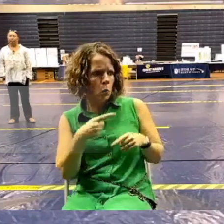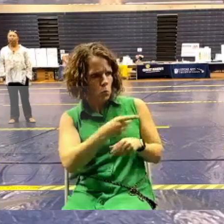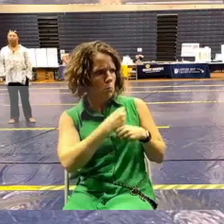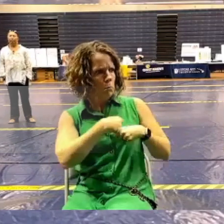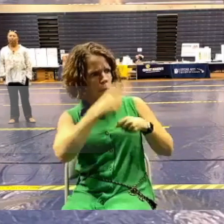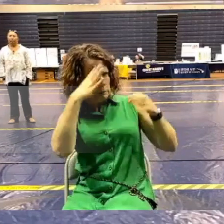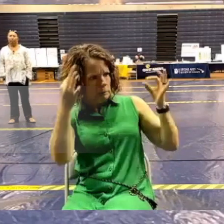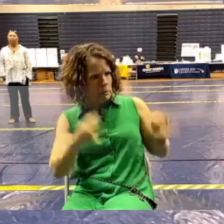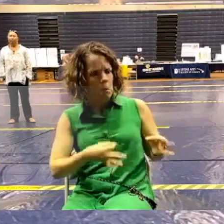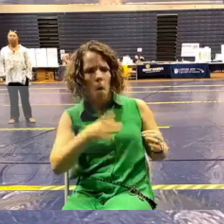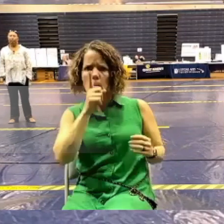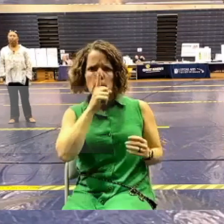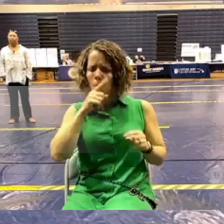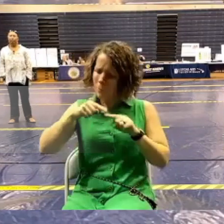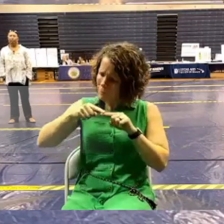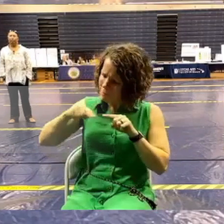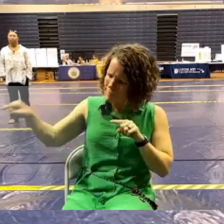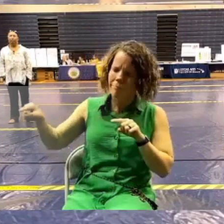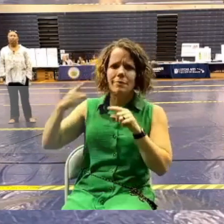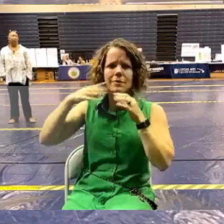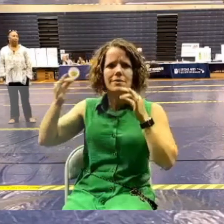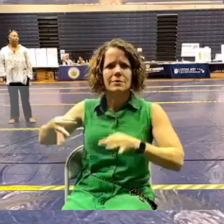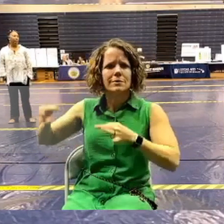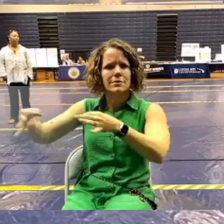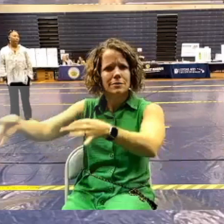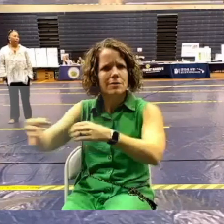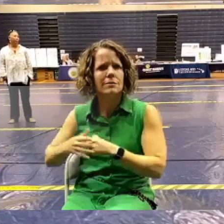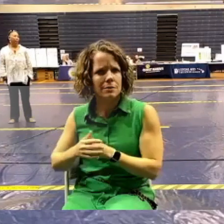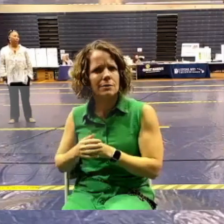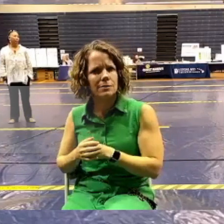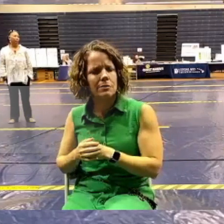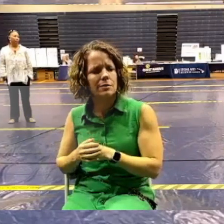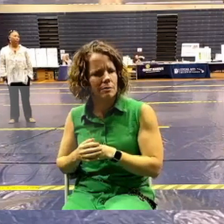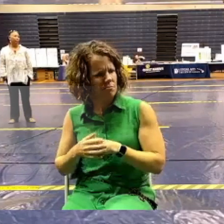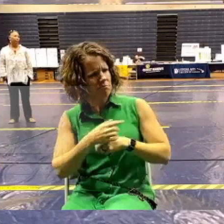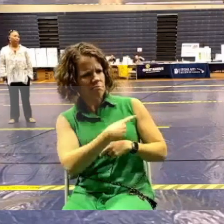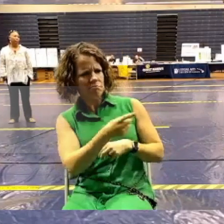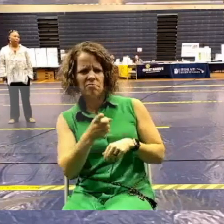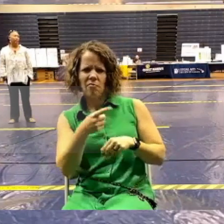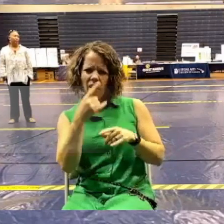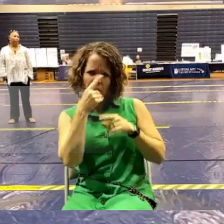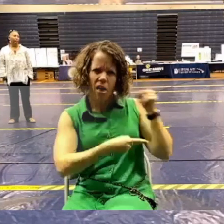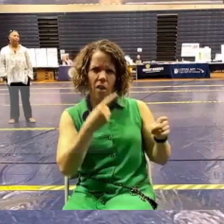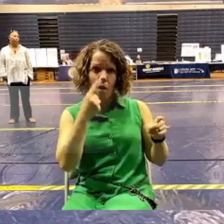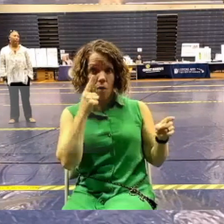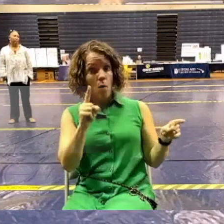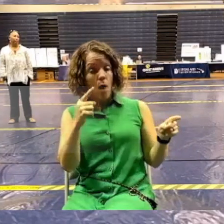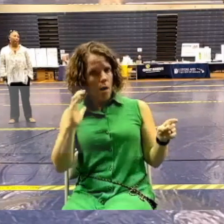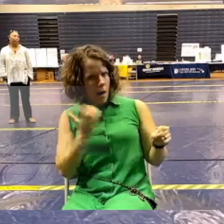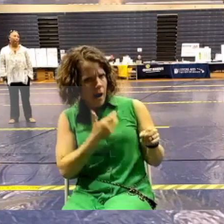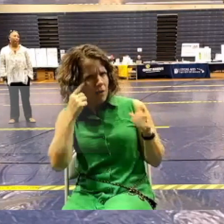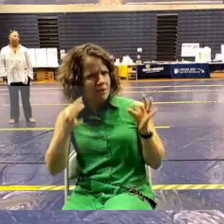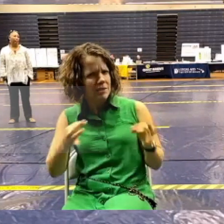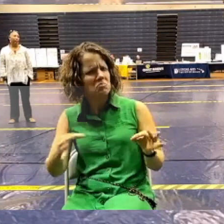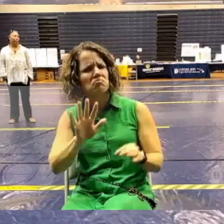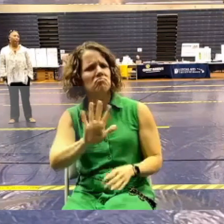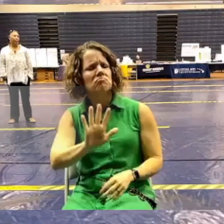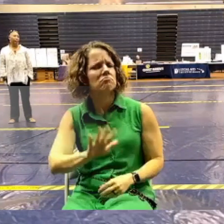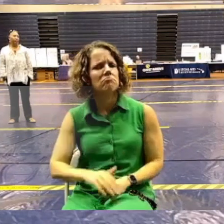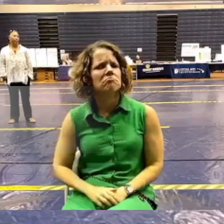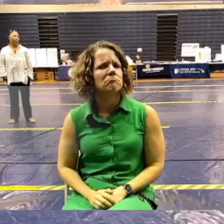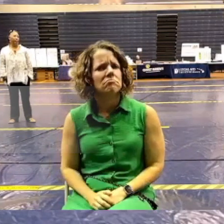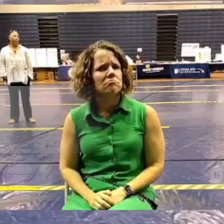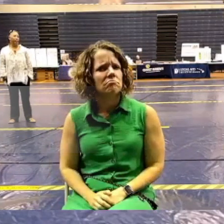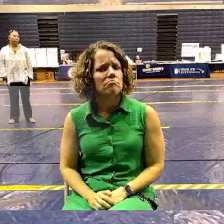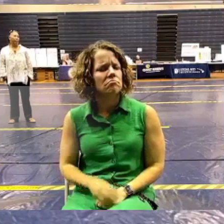community. So I want to apologize for anything that they've had to experience because I asked them to help